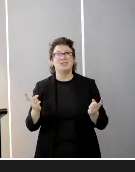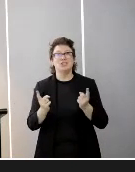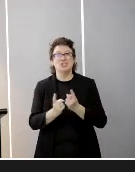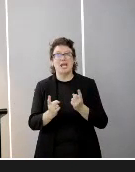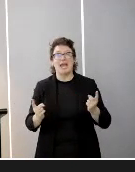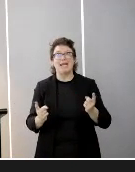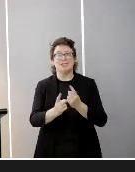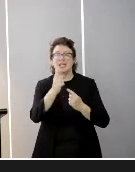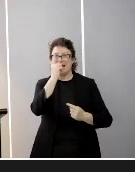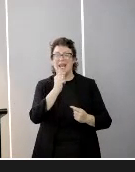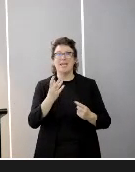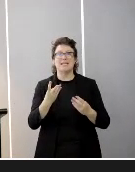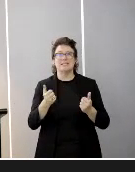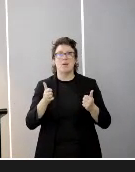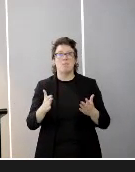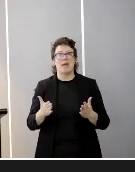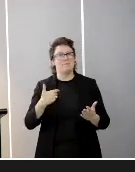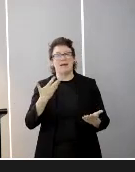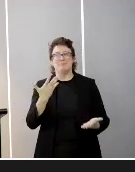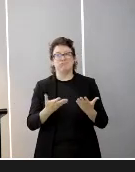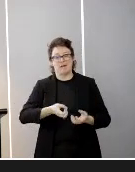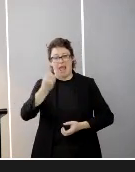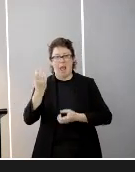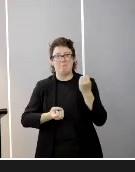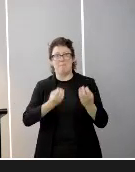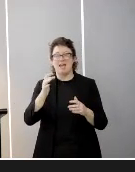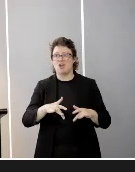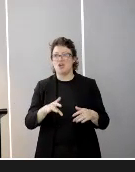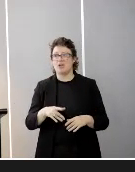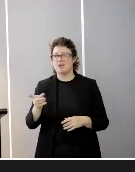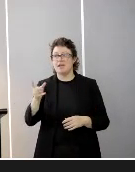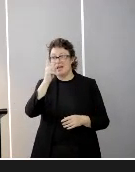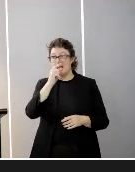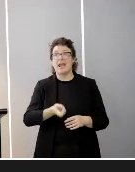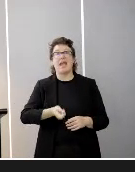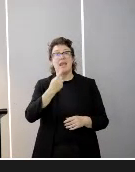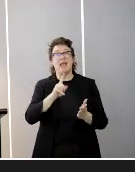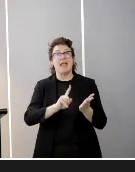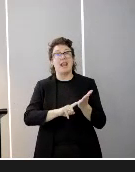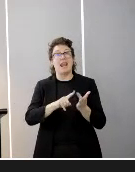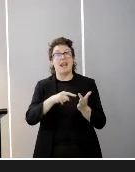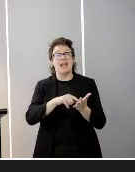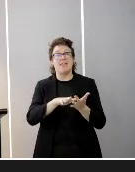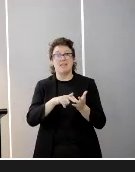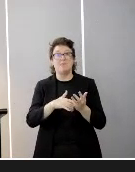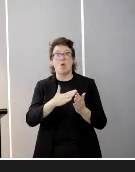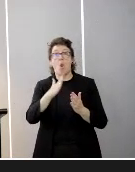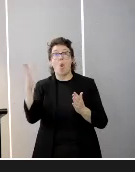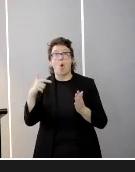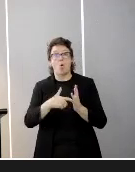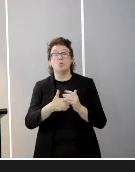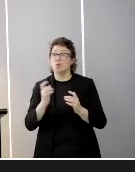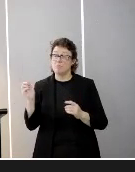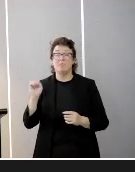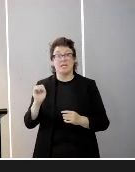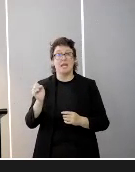in some ways. Yet to be unpacked though. Yeah. Can you take lithium long term? People do, yeah. People with